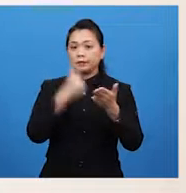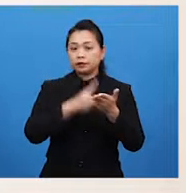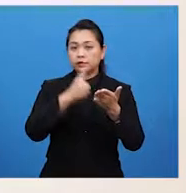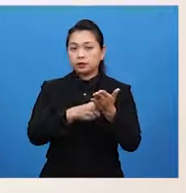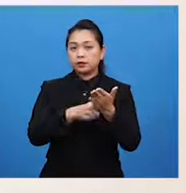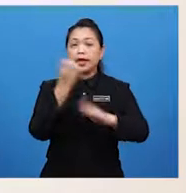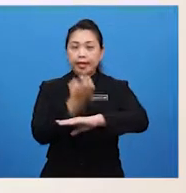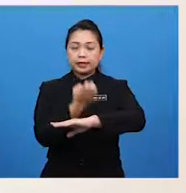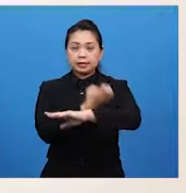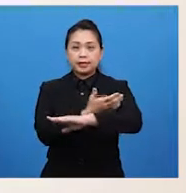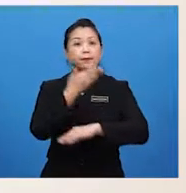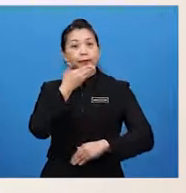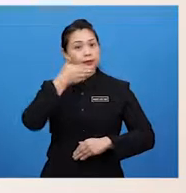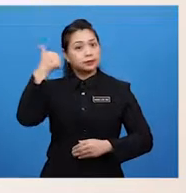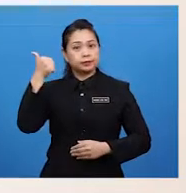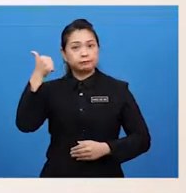better.